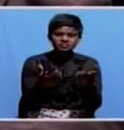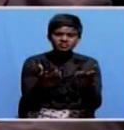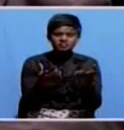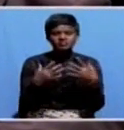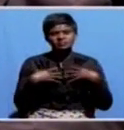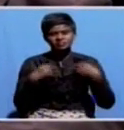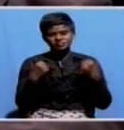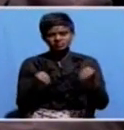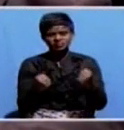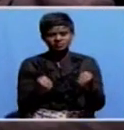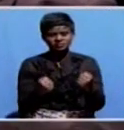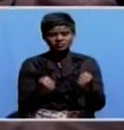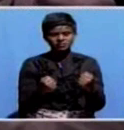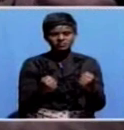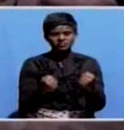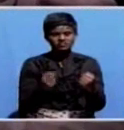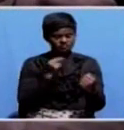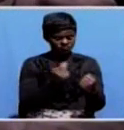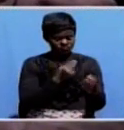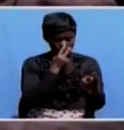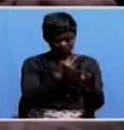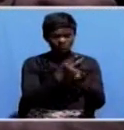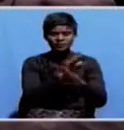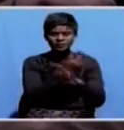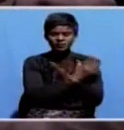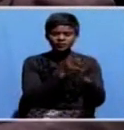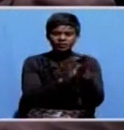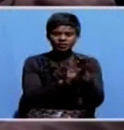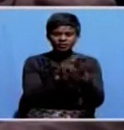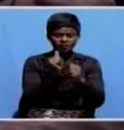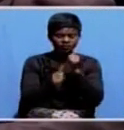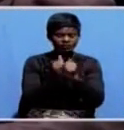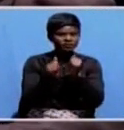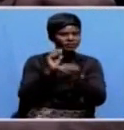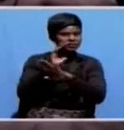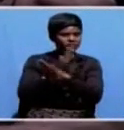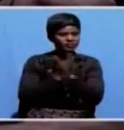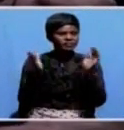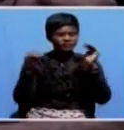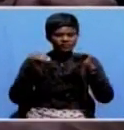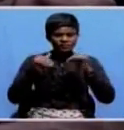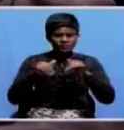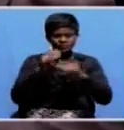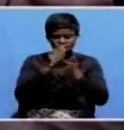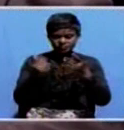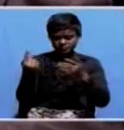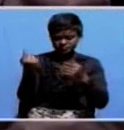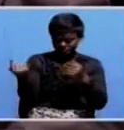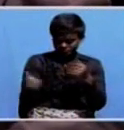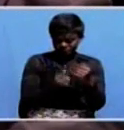health. You look at any sector which had collapsed and somebody comes to